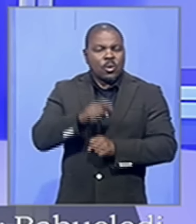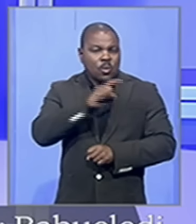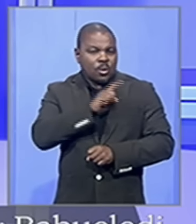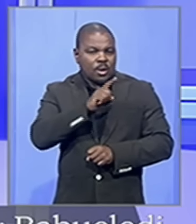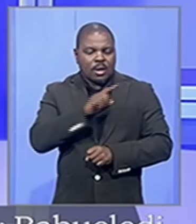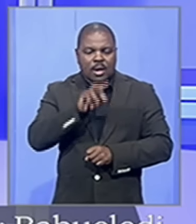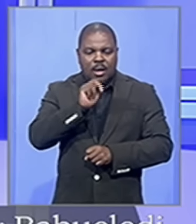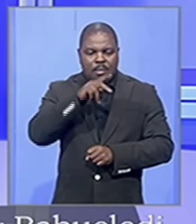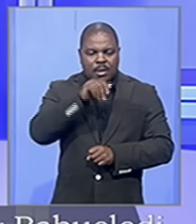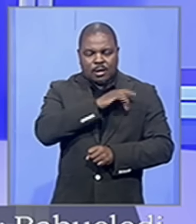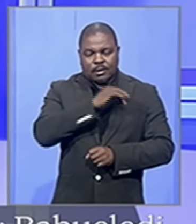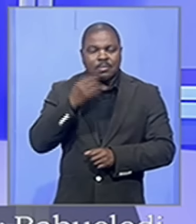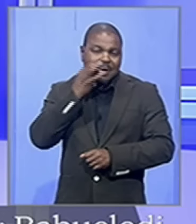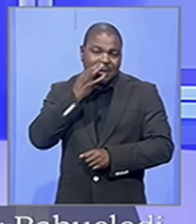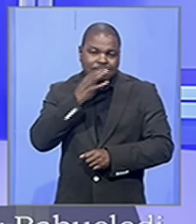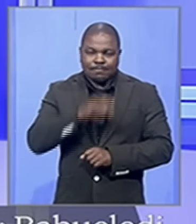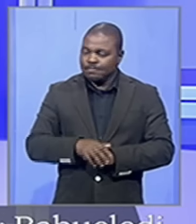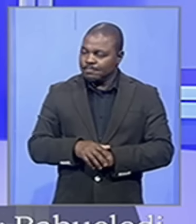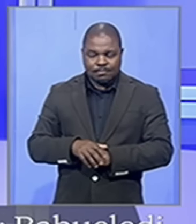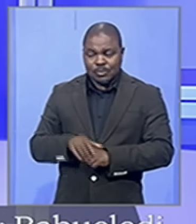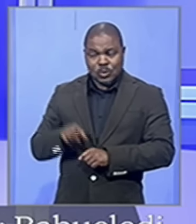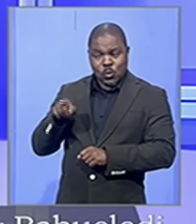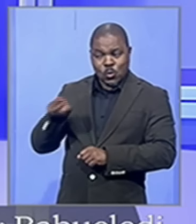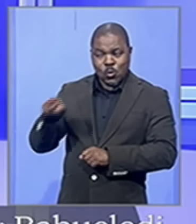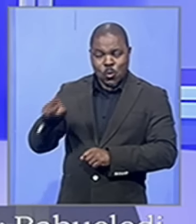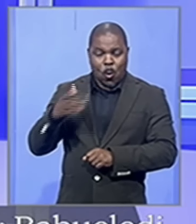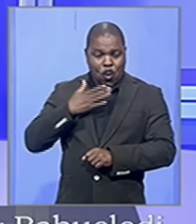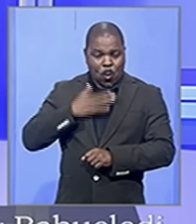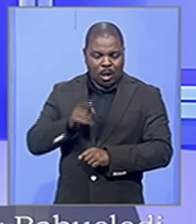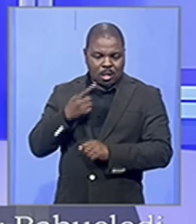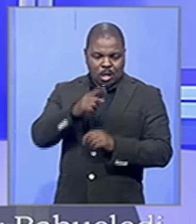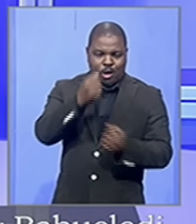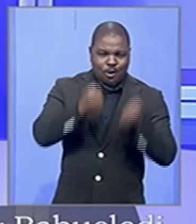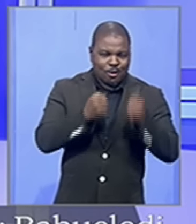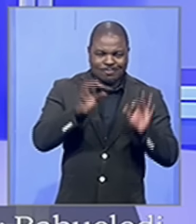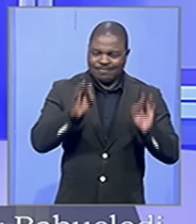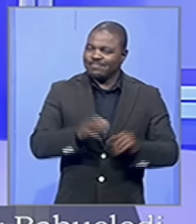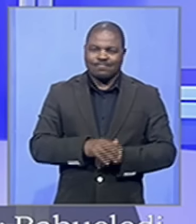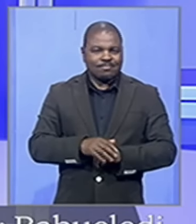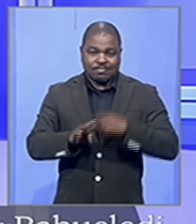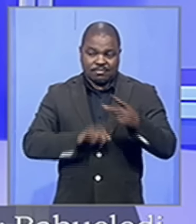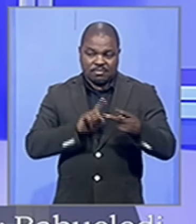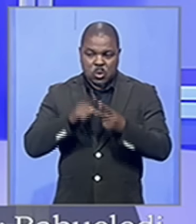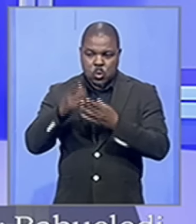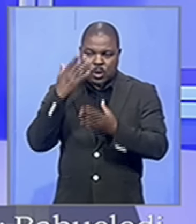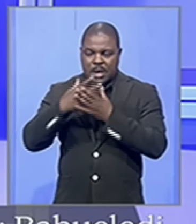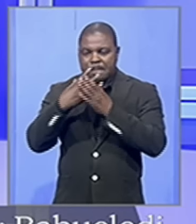e dire tlhagiso ya gore Tsholota ga ikaelela go sekisiwa e bile a ka tshabela kwa dinagentse dingwe.